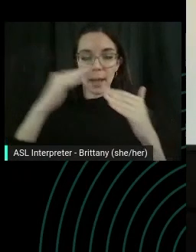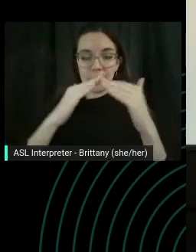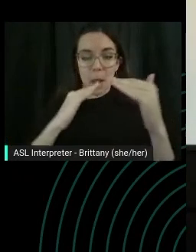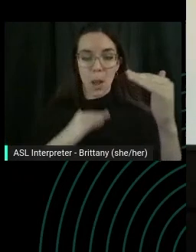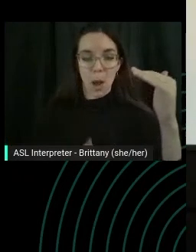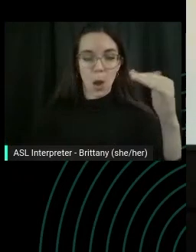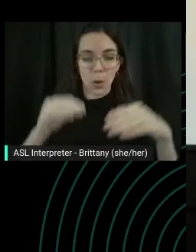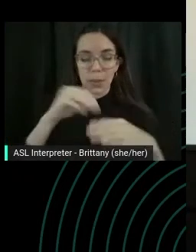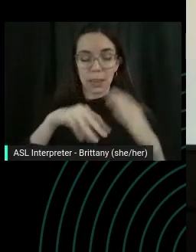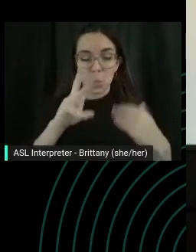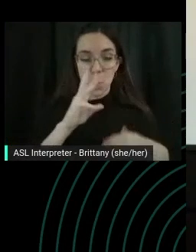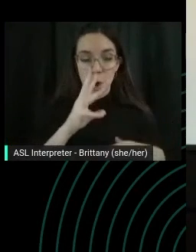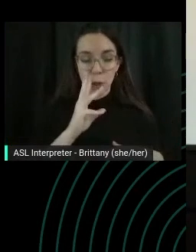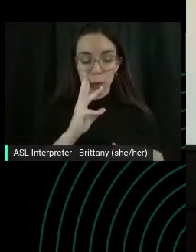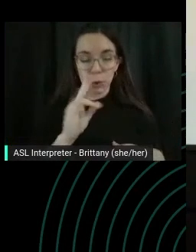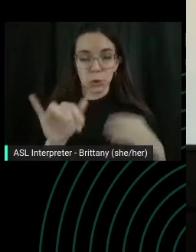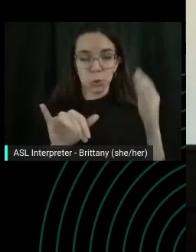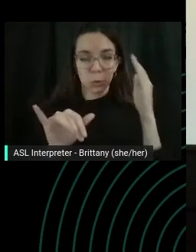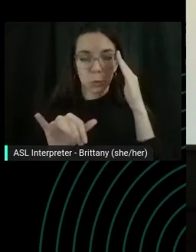in the water.